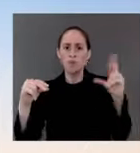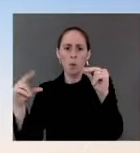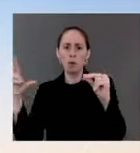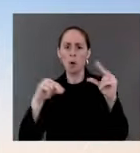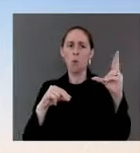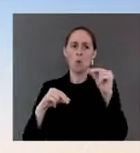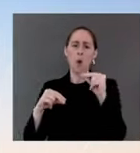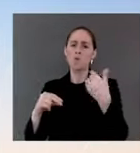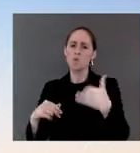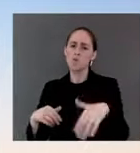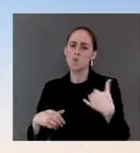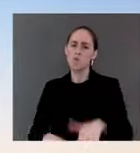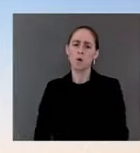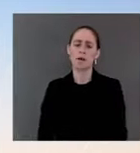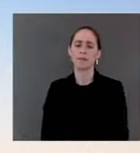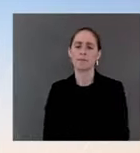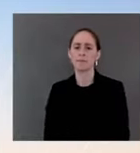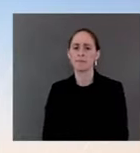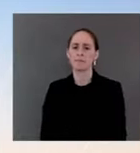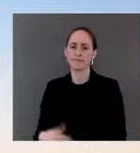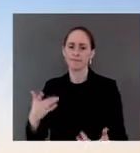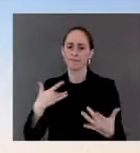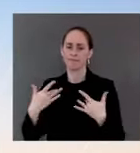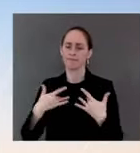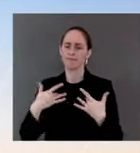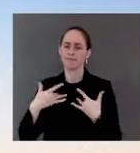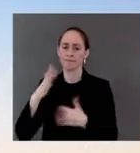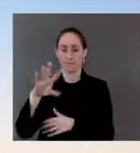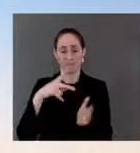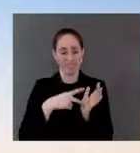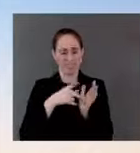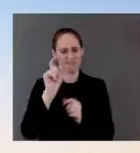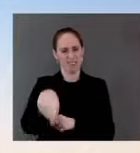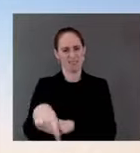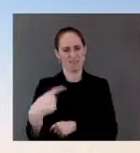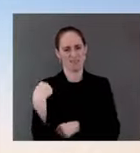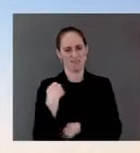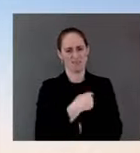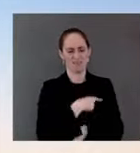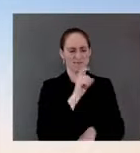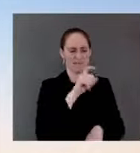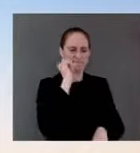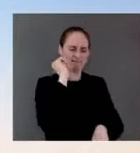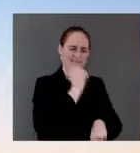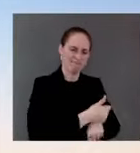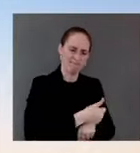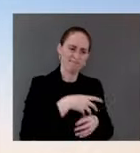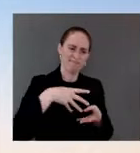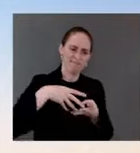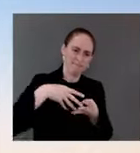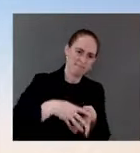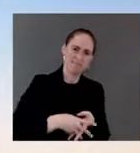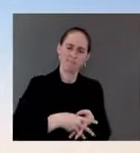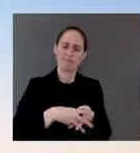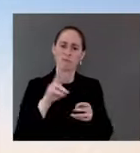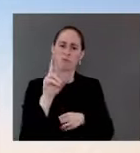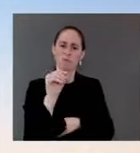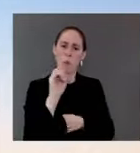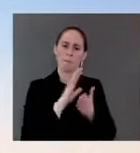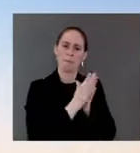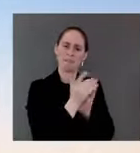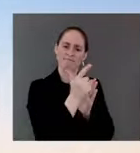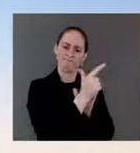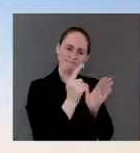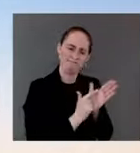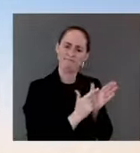Roe and move forward with the Women's Health Protection Act. And he's certainly hopeful that they will move forward with that. It's already passed the House, so in the Senate. I would note in